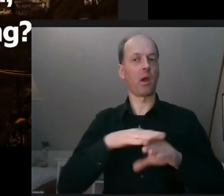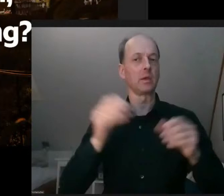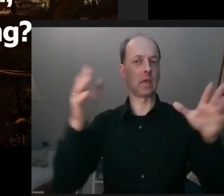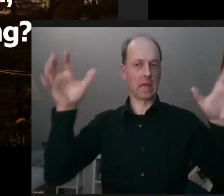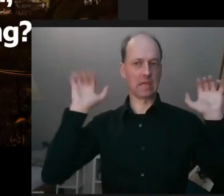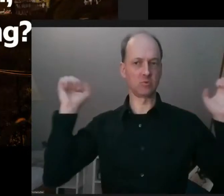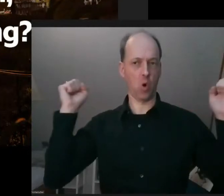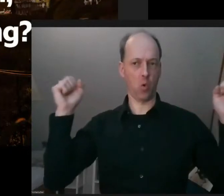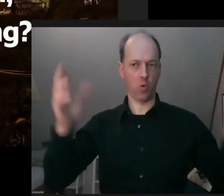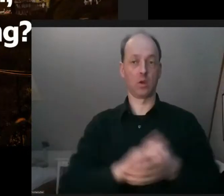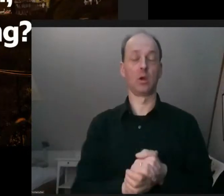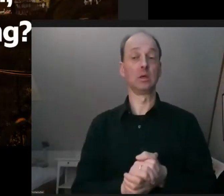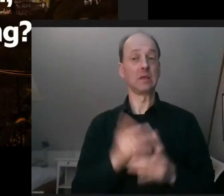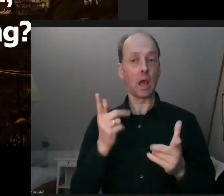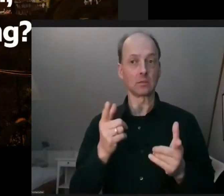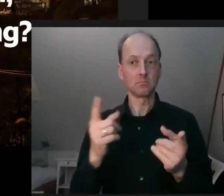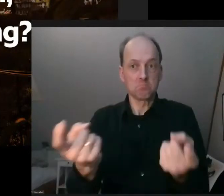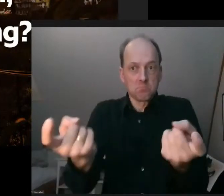if you